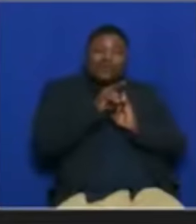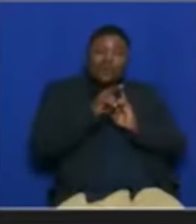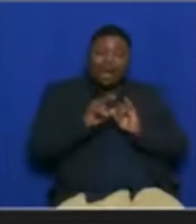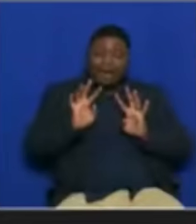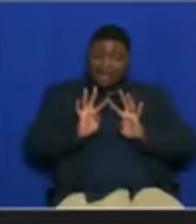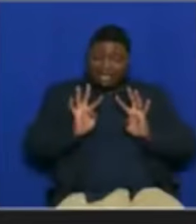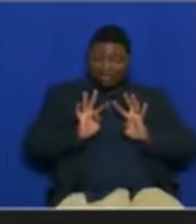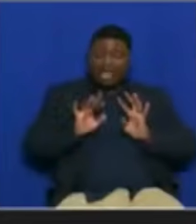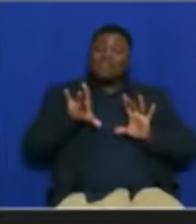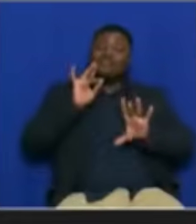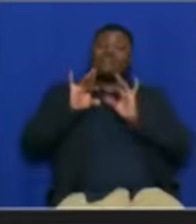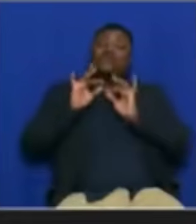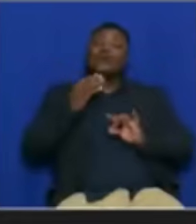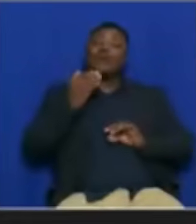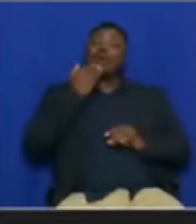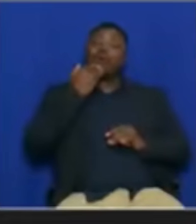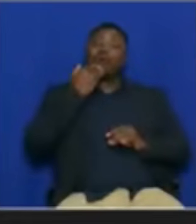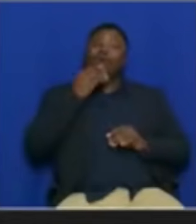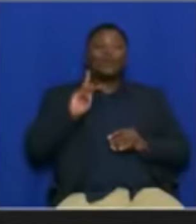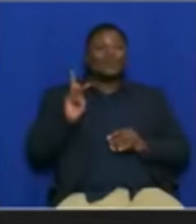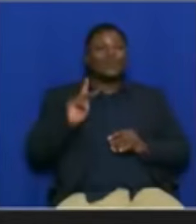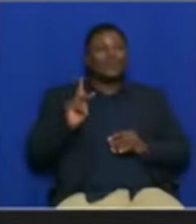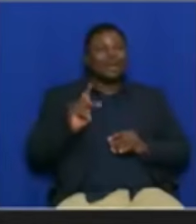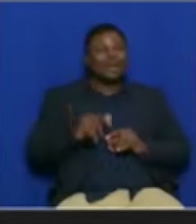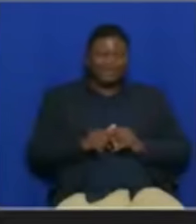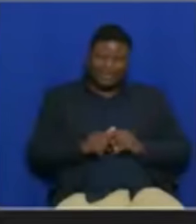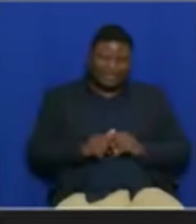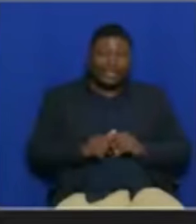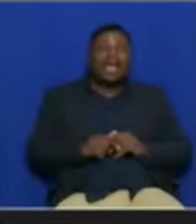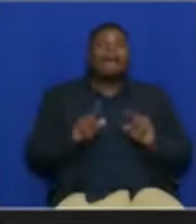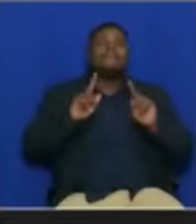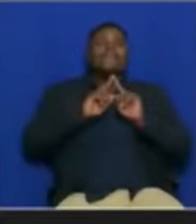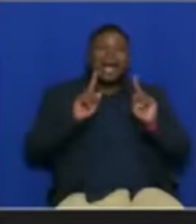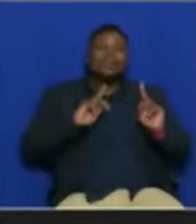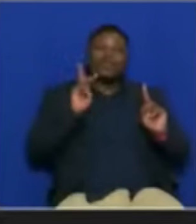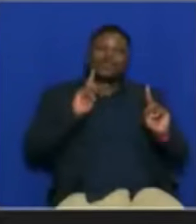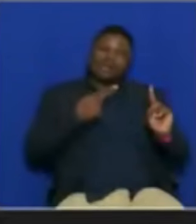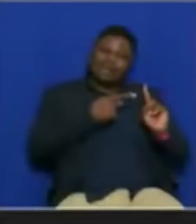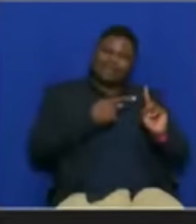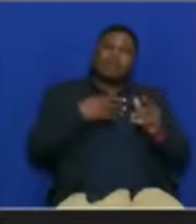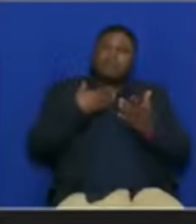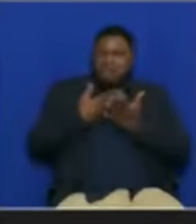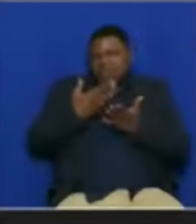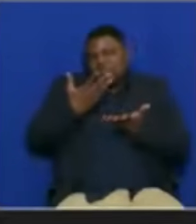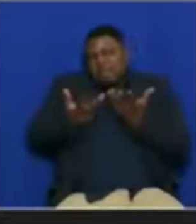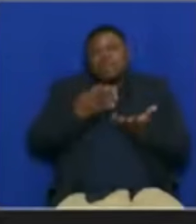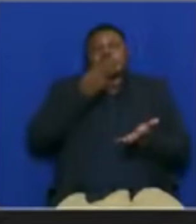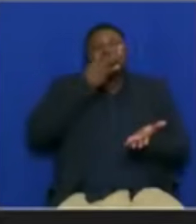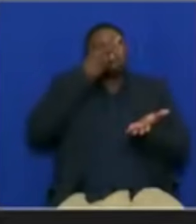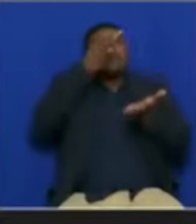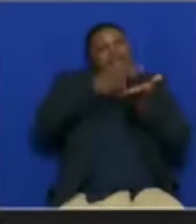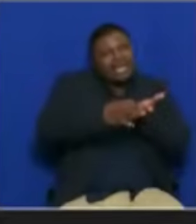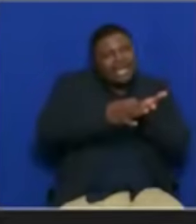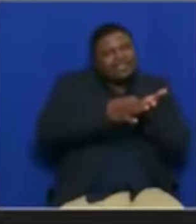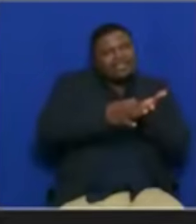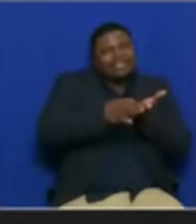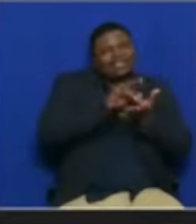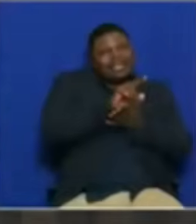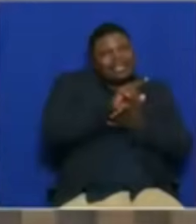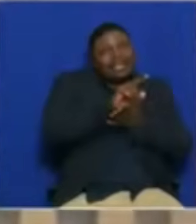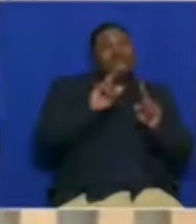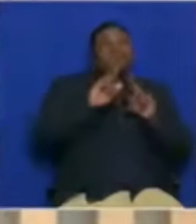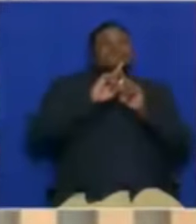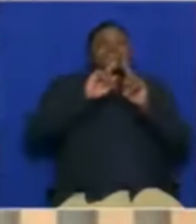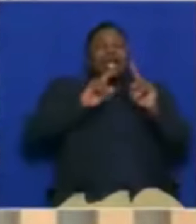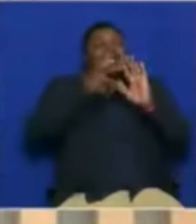it was recommended, perhaps by General Kumalo, Yes. for approval by the higher authorities and